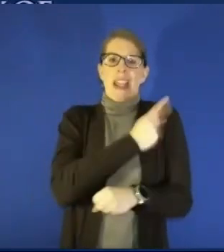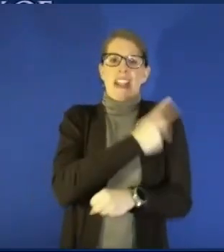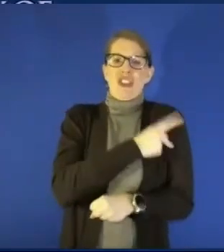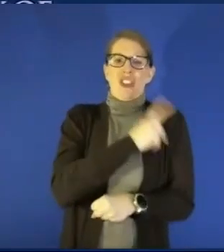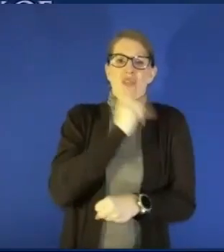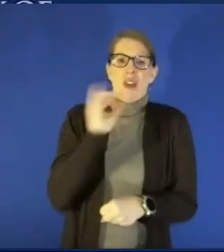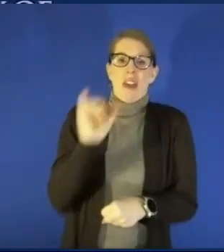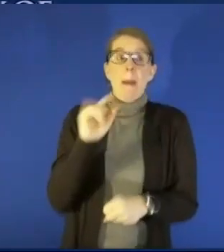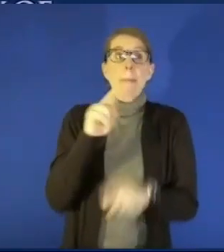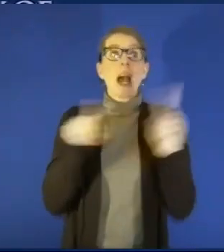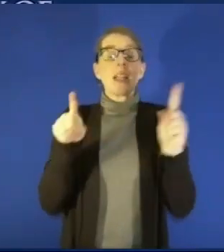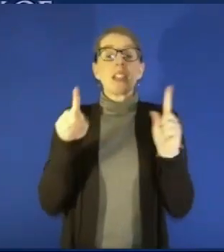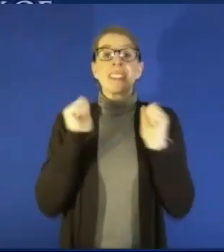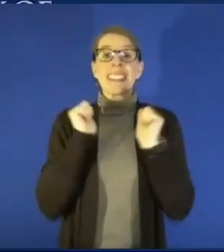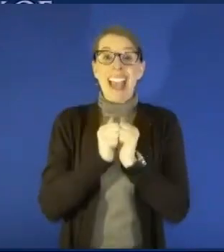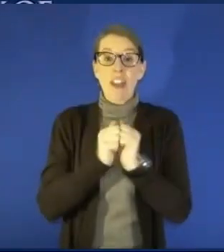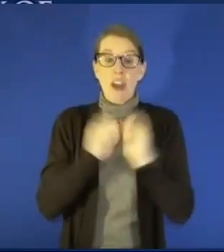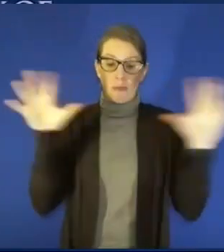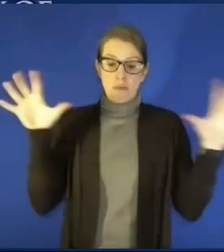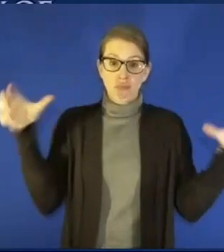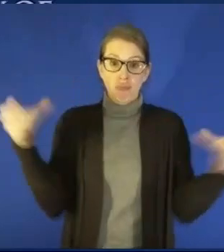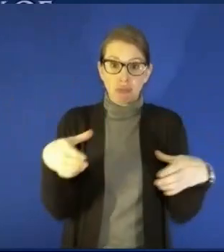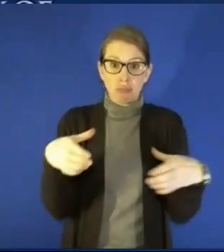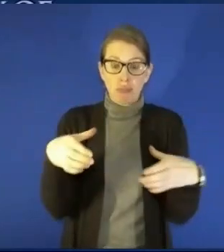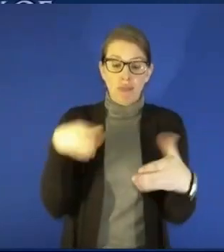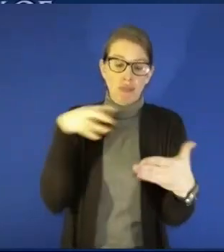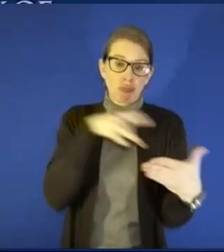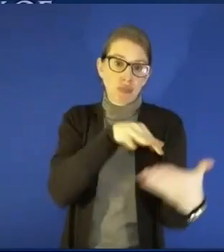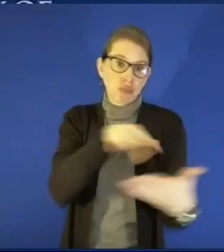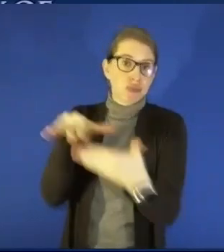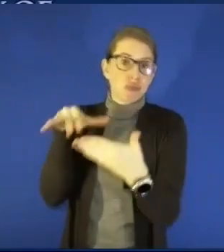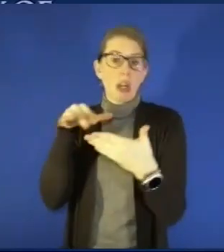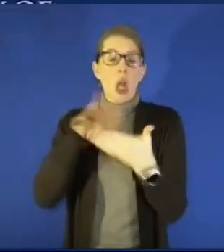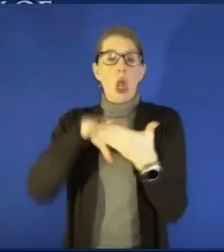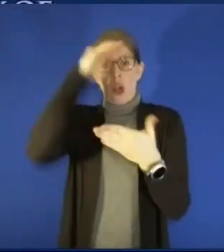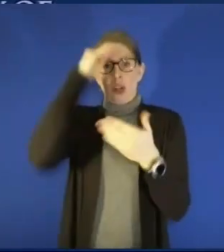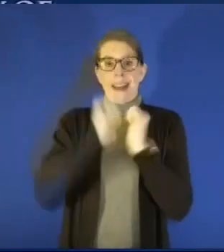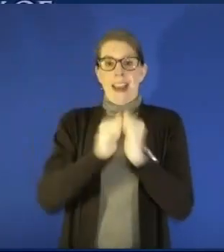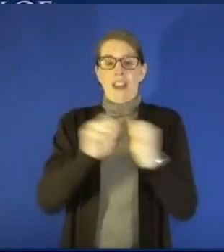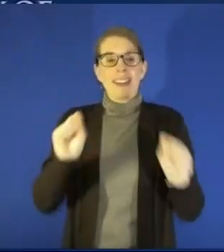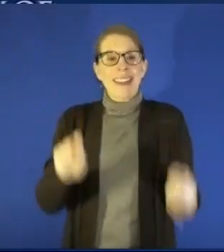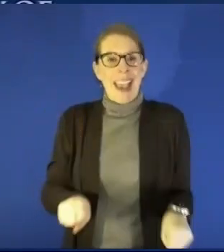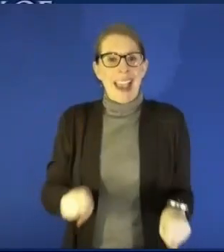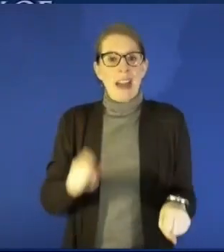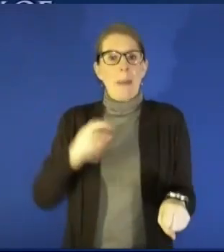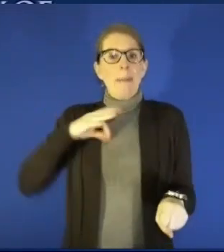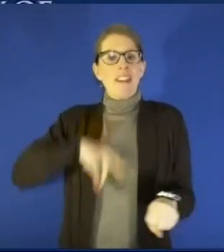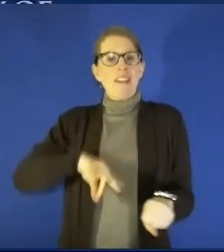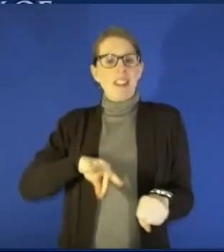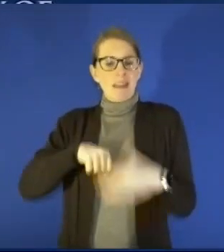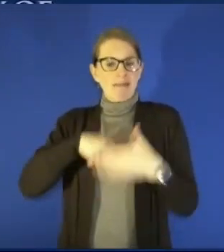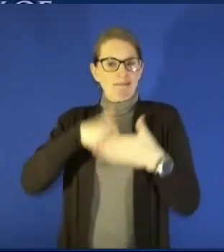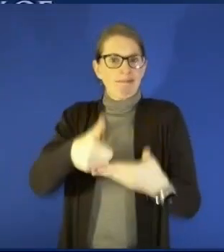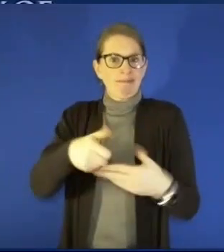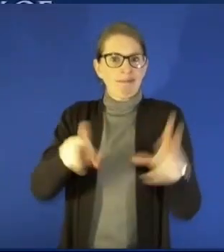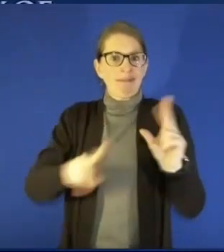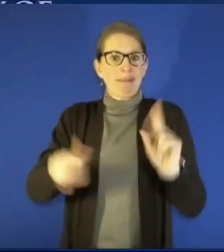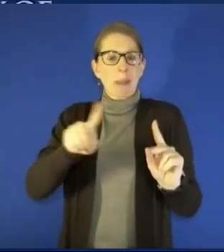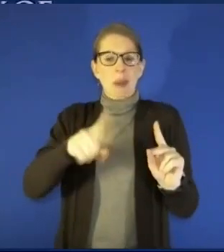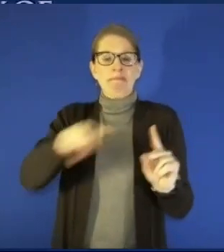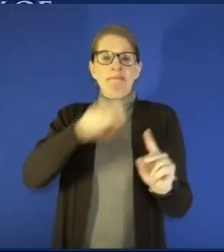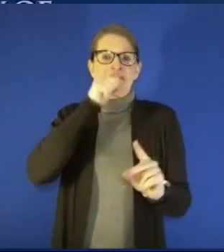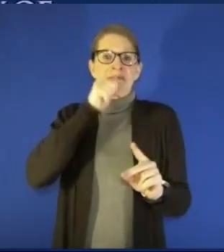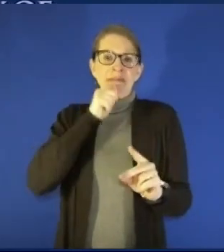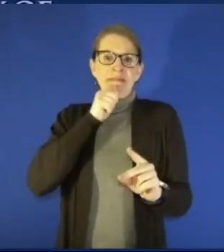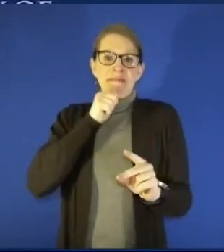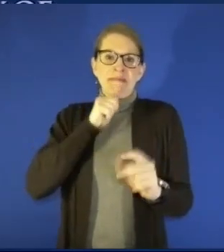do it together and we work hard at it, we can learn together and we can help benefit all these folks who are suffering. And ultimately, let's